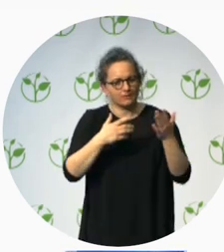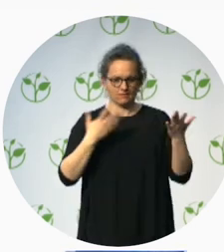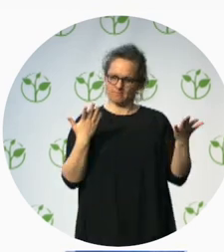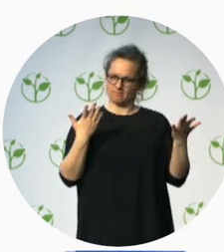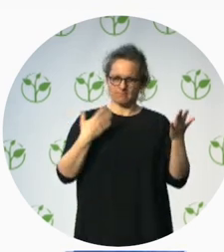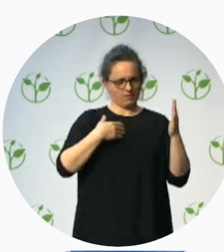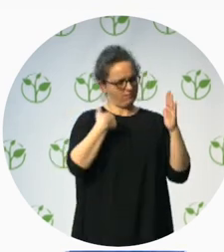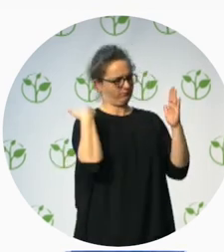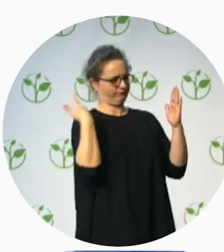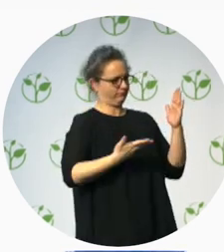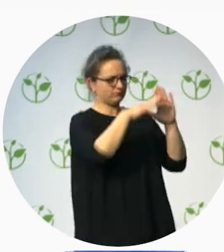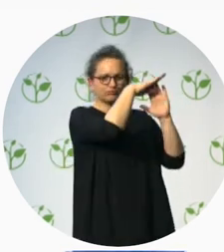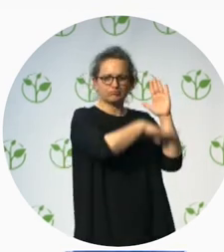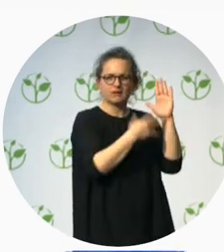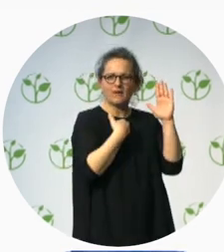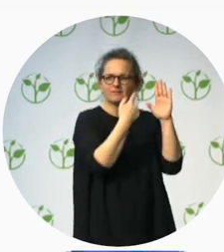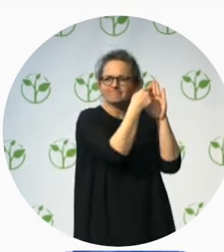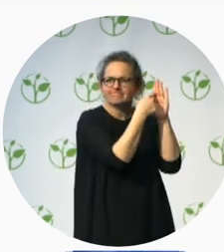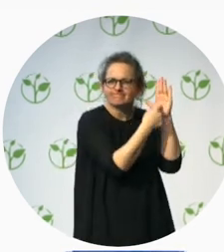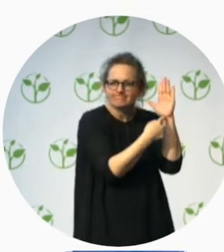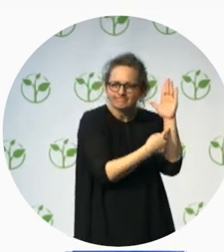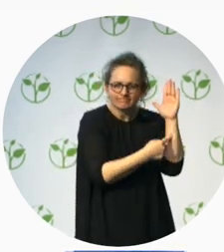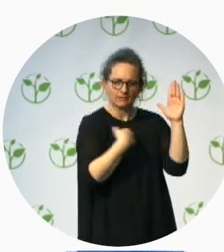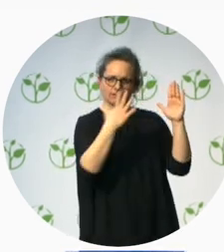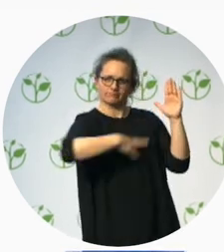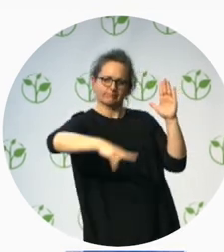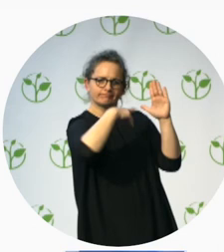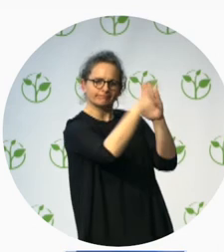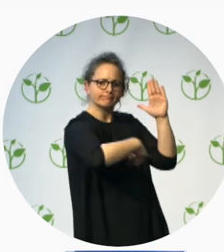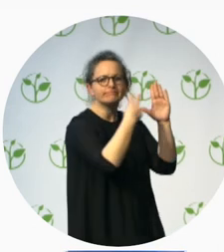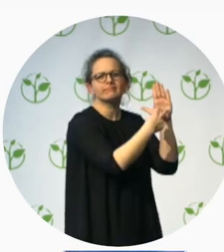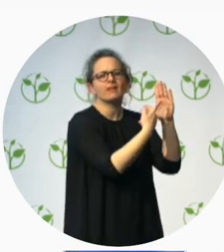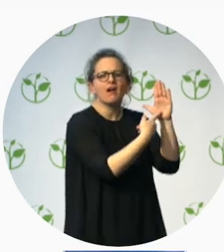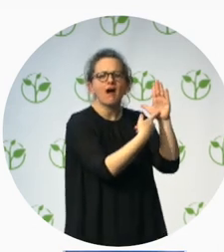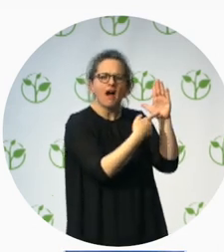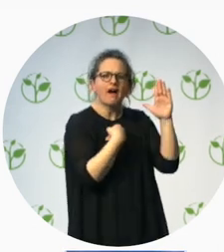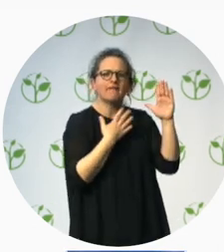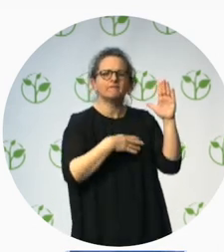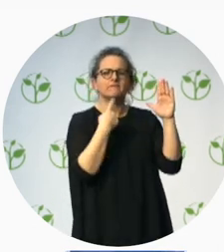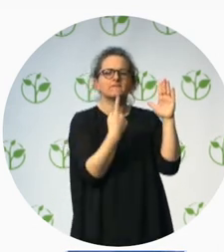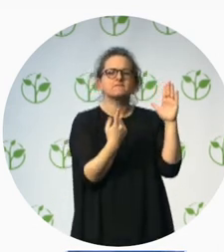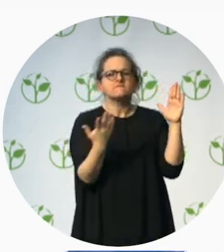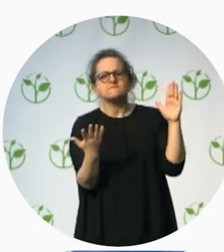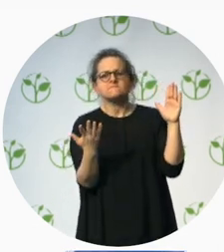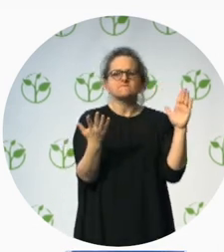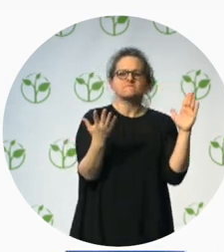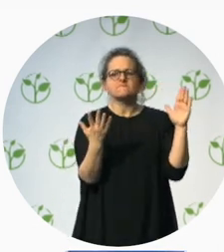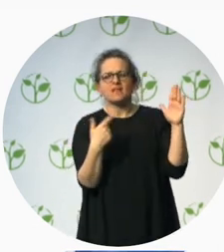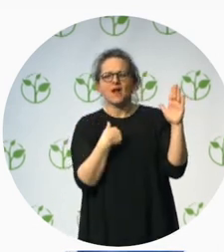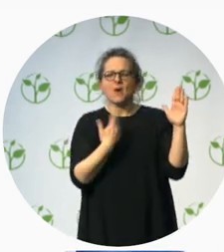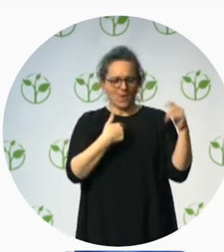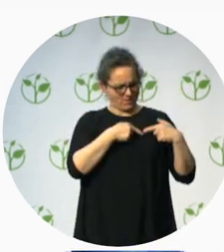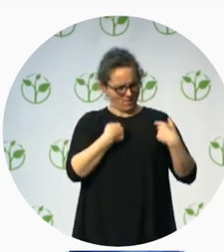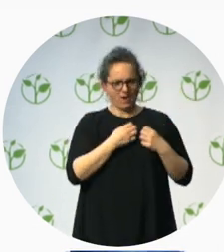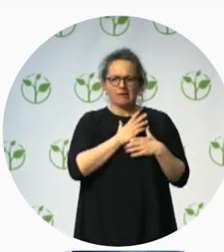with what I like to call the beating heart of the Zero Project and the Zero Project Conference, and that